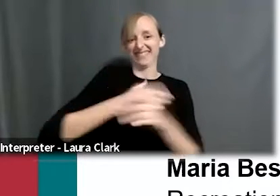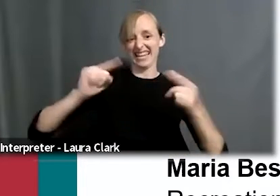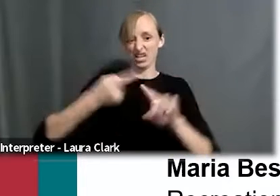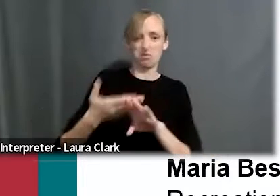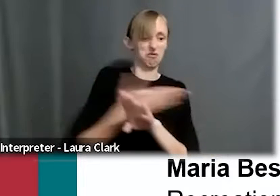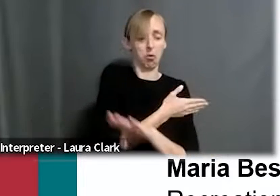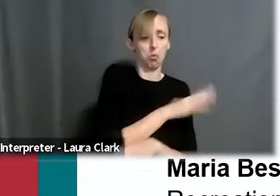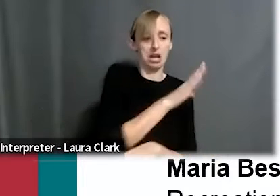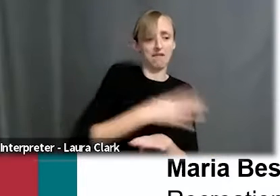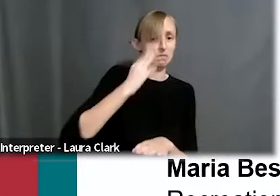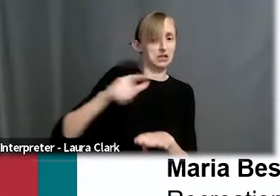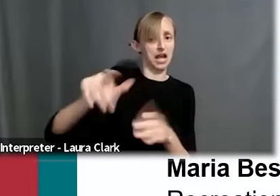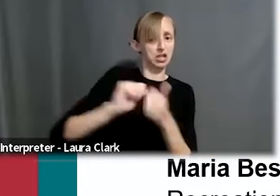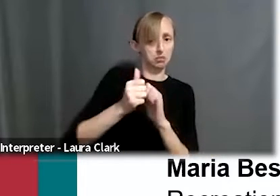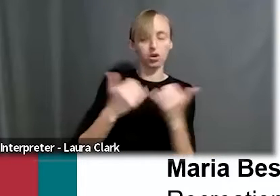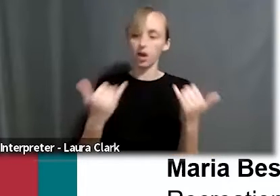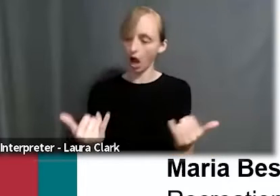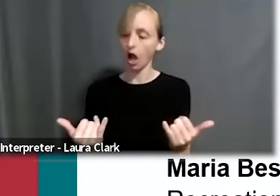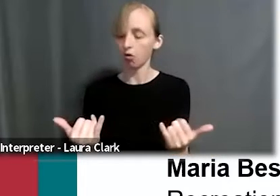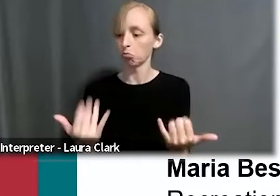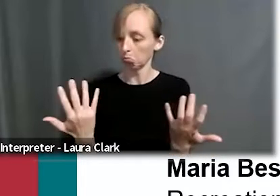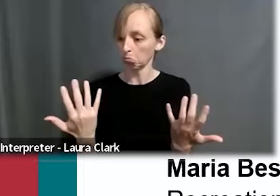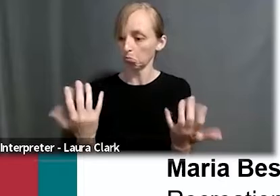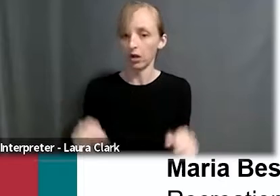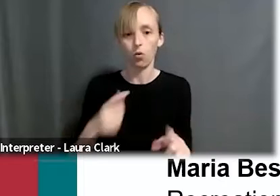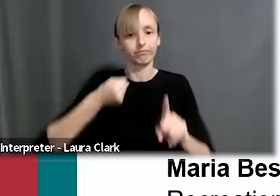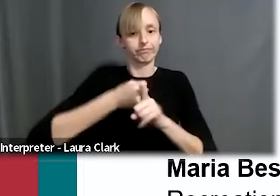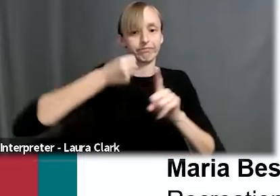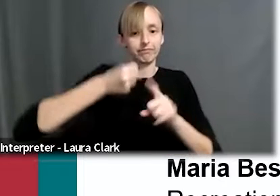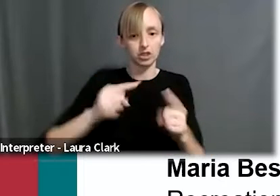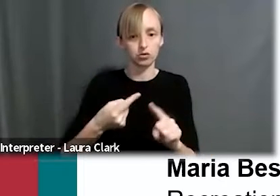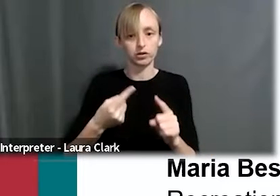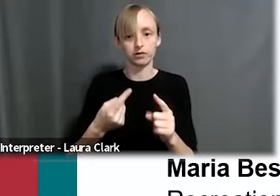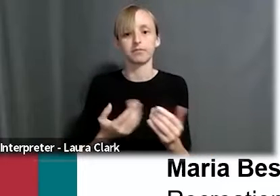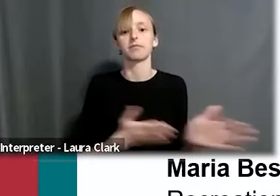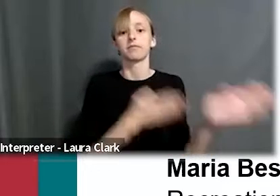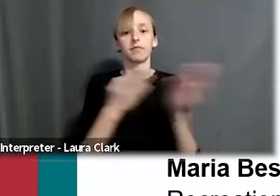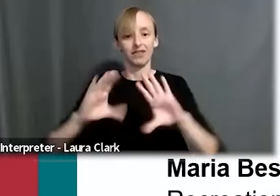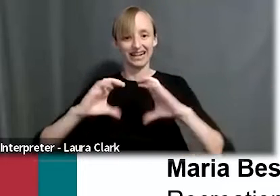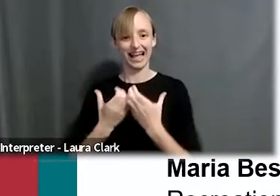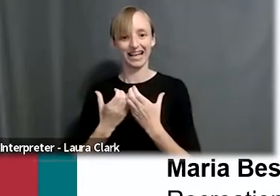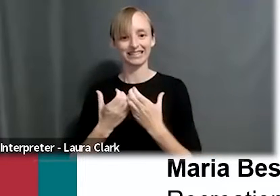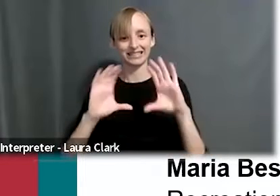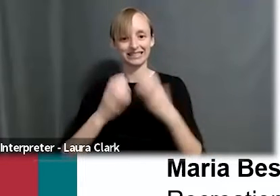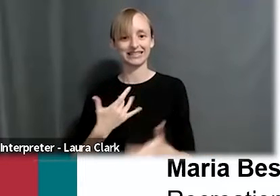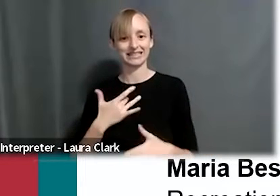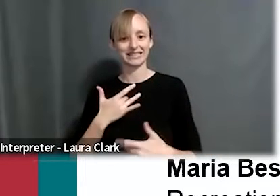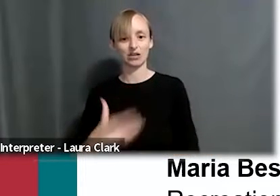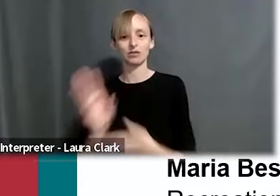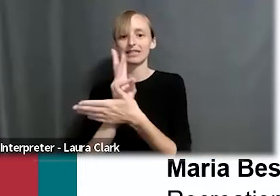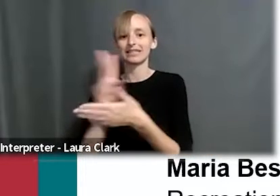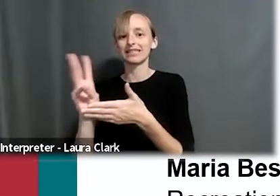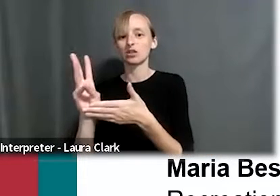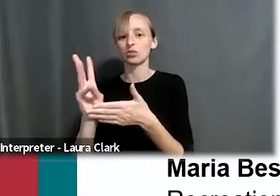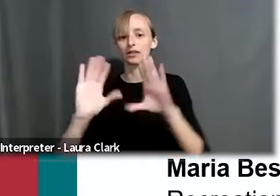or obtained an injury. And then we also have classes, which are 6-week-long programs, that